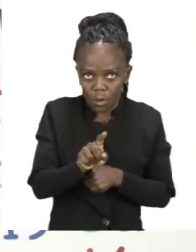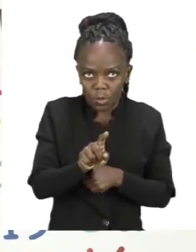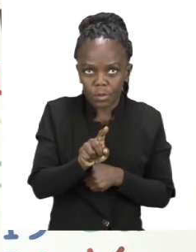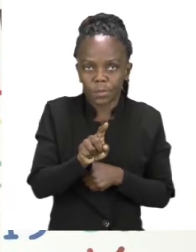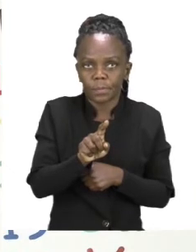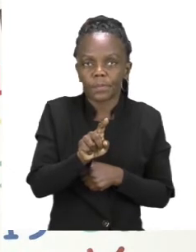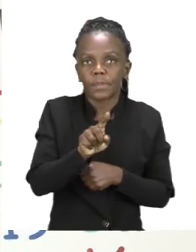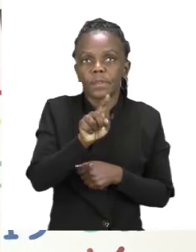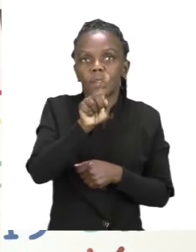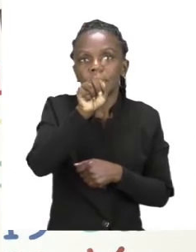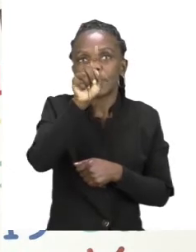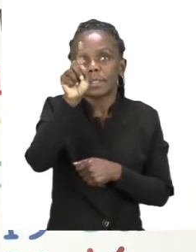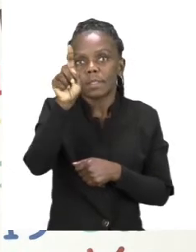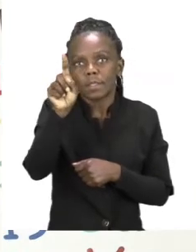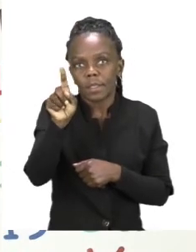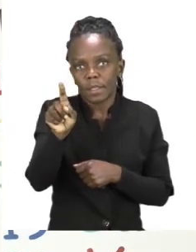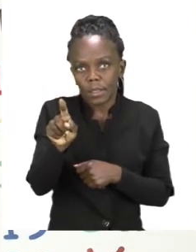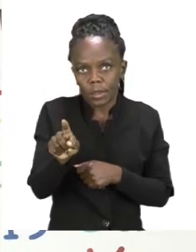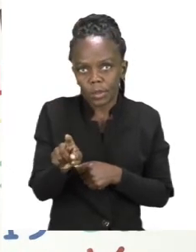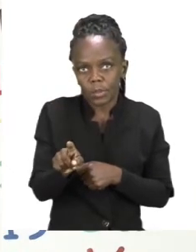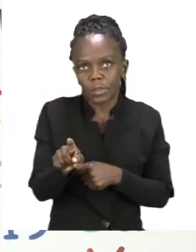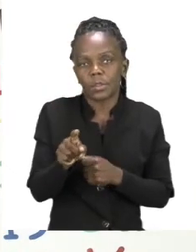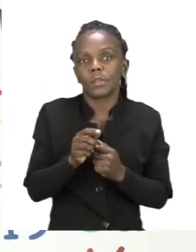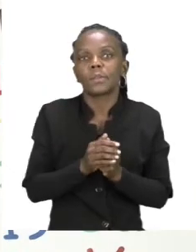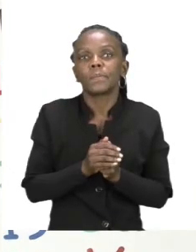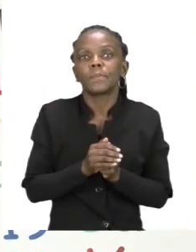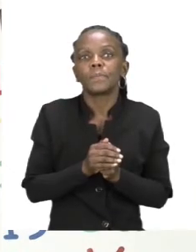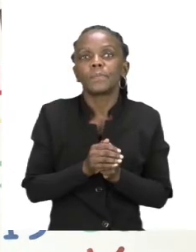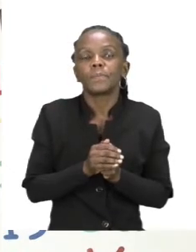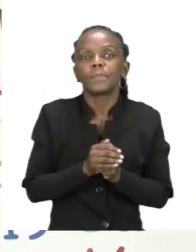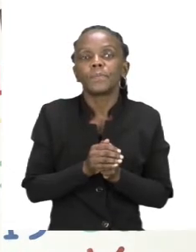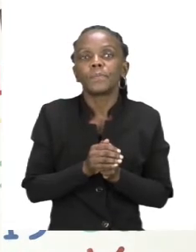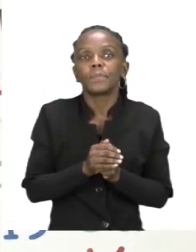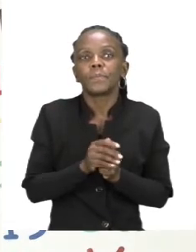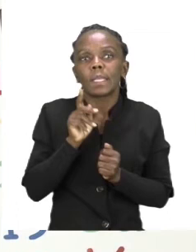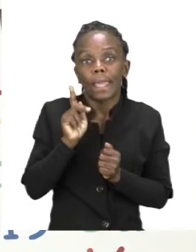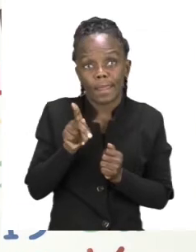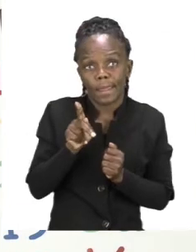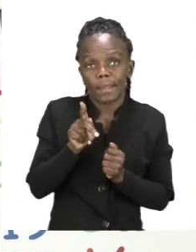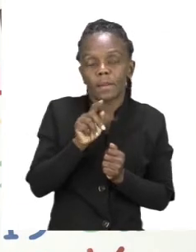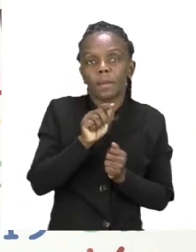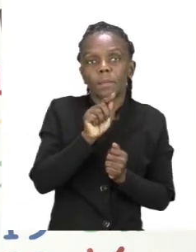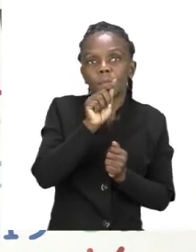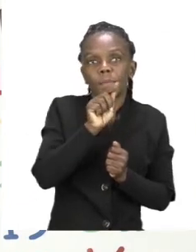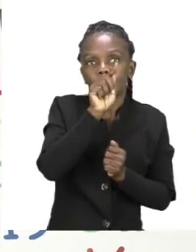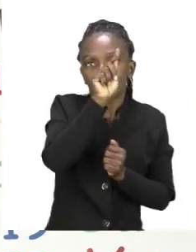down, up, and round. Let's try again.